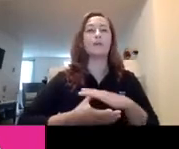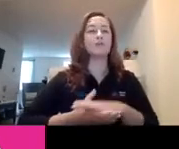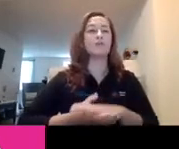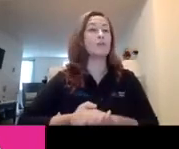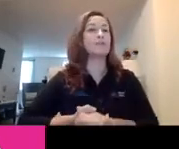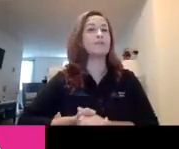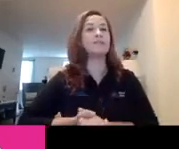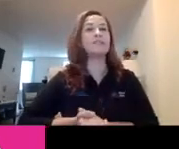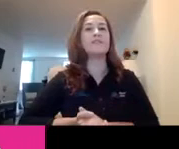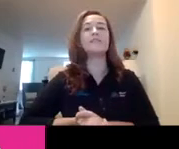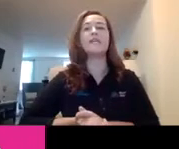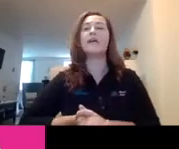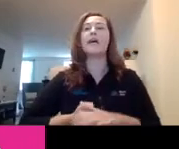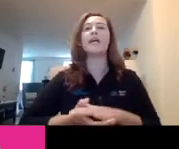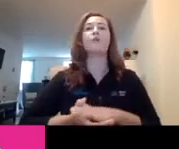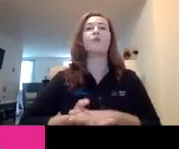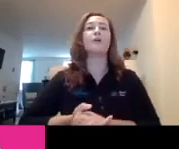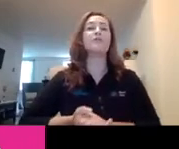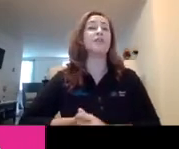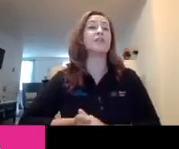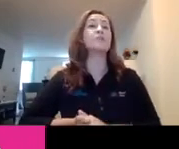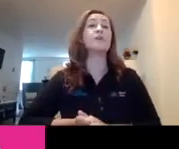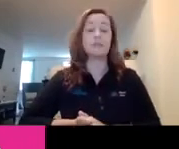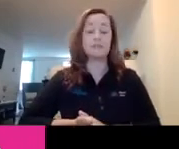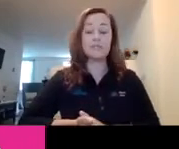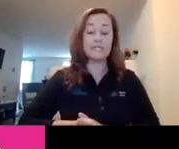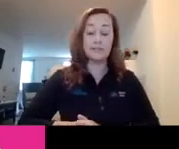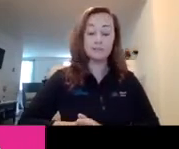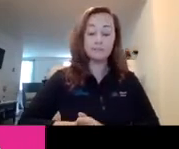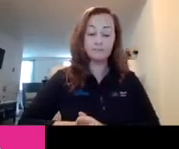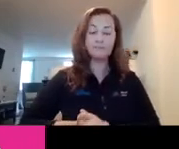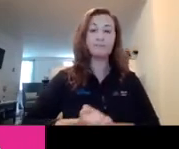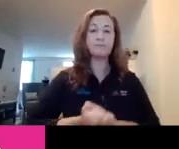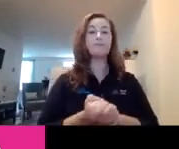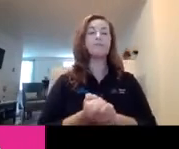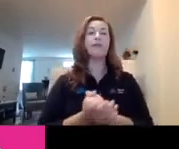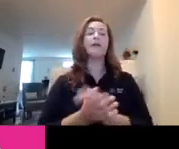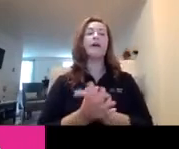our patient representatives and our patient experience team.